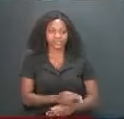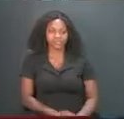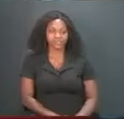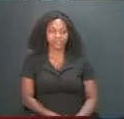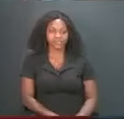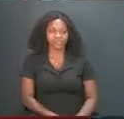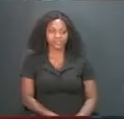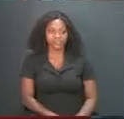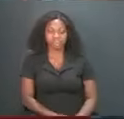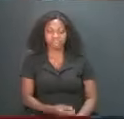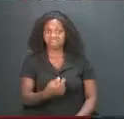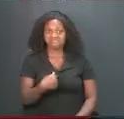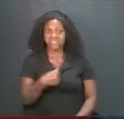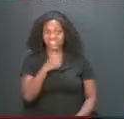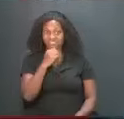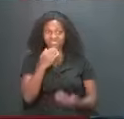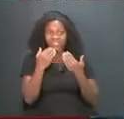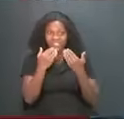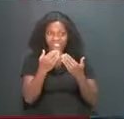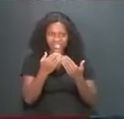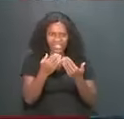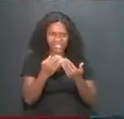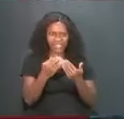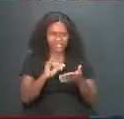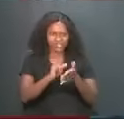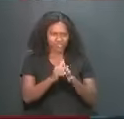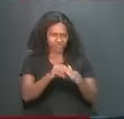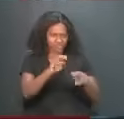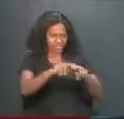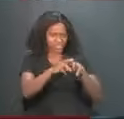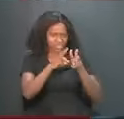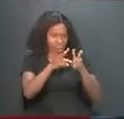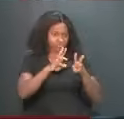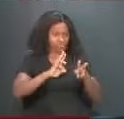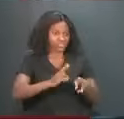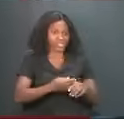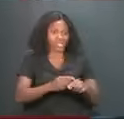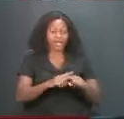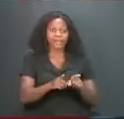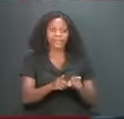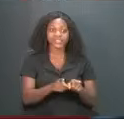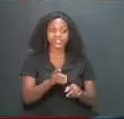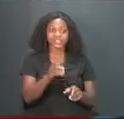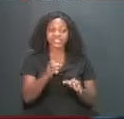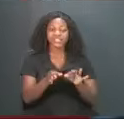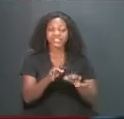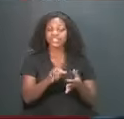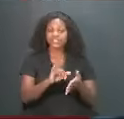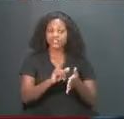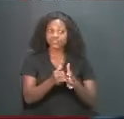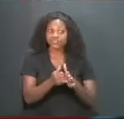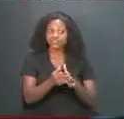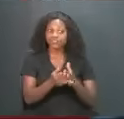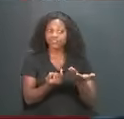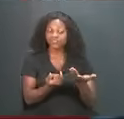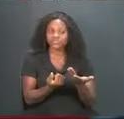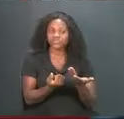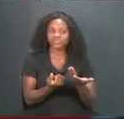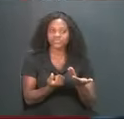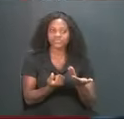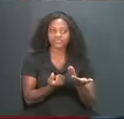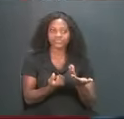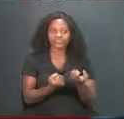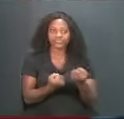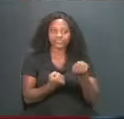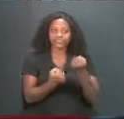I ordinarily will not do so. But Mr. Speaker, when your forces in the chamber are confronted with a battle,